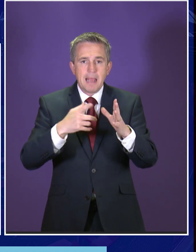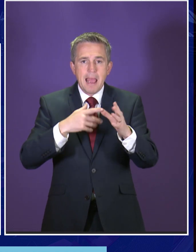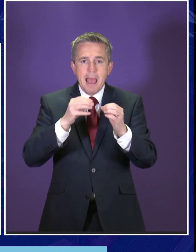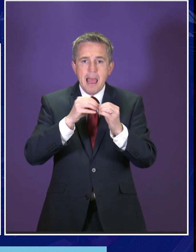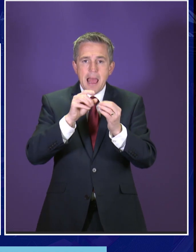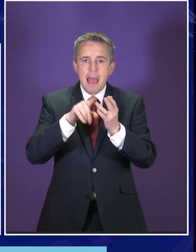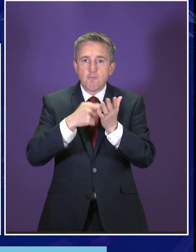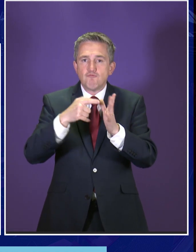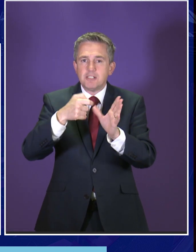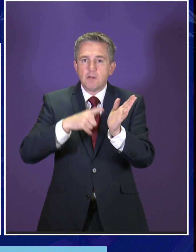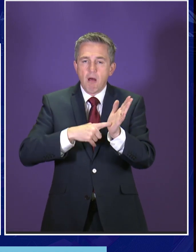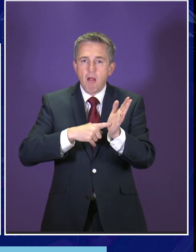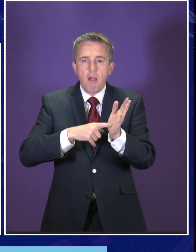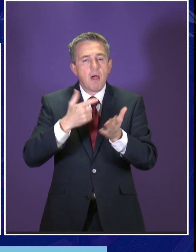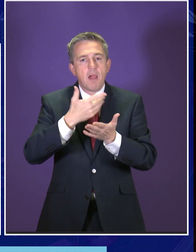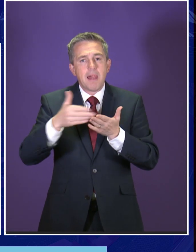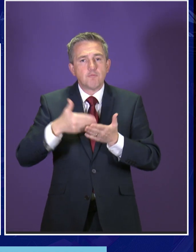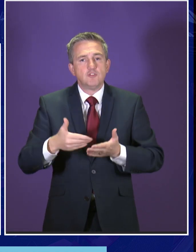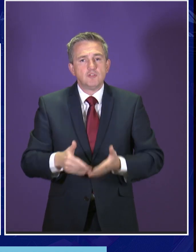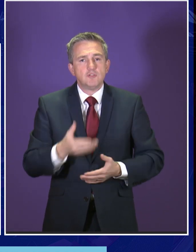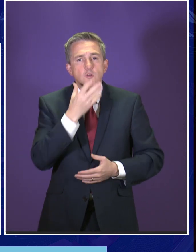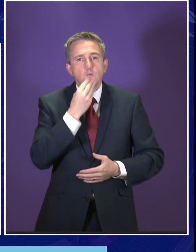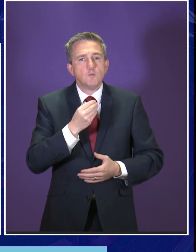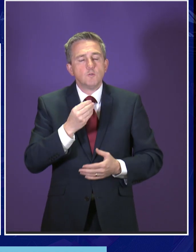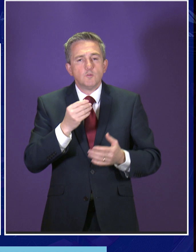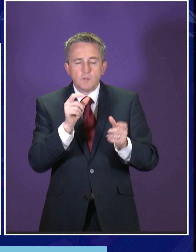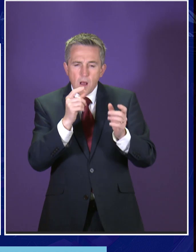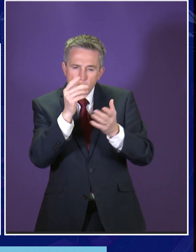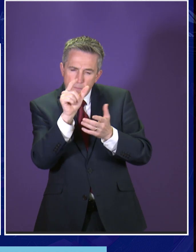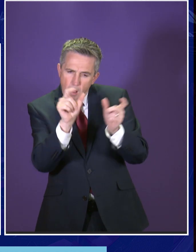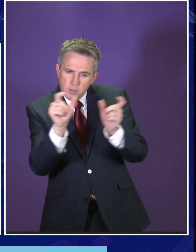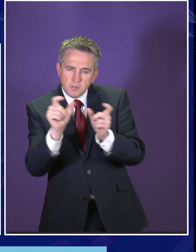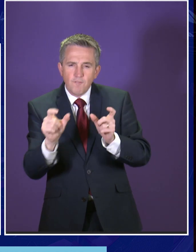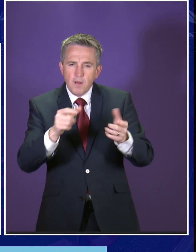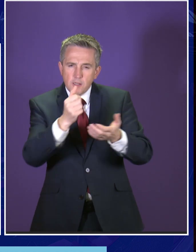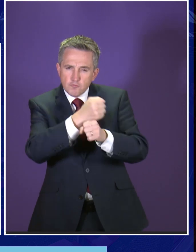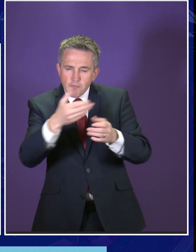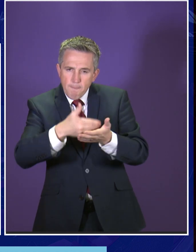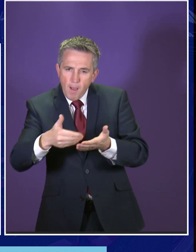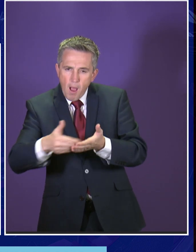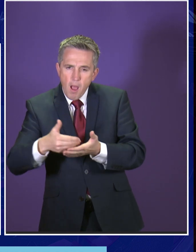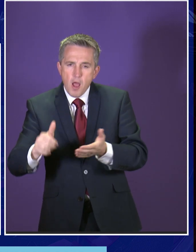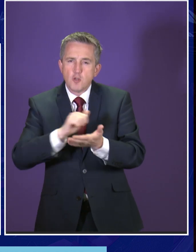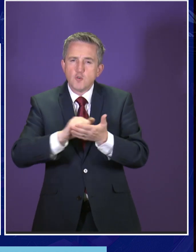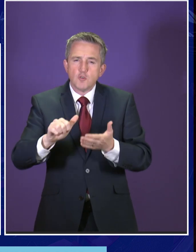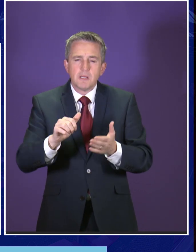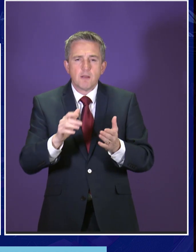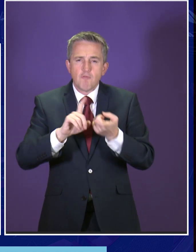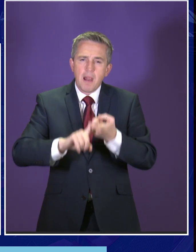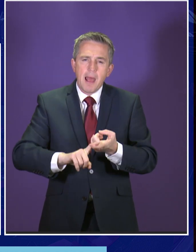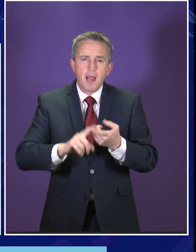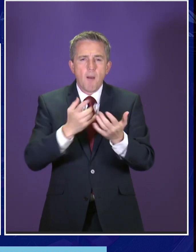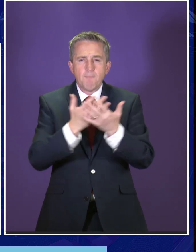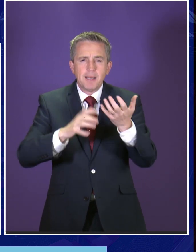limited use of adjectives, and the lesson I was learnt that we had to rely on complex metaphors to make meanings, like